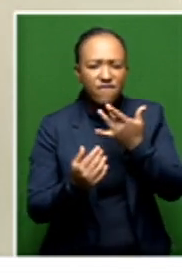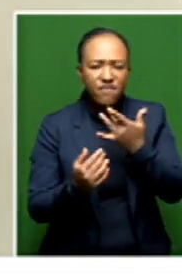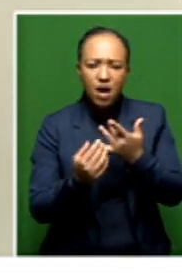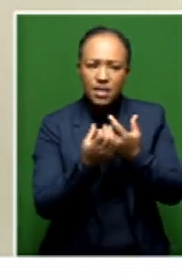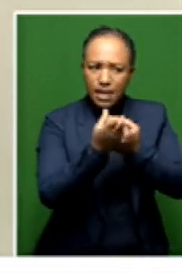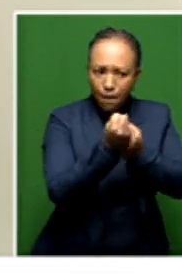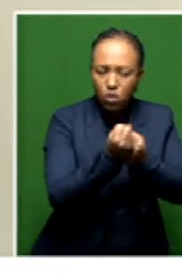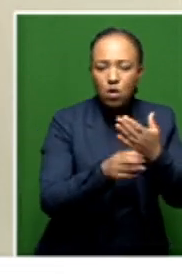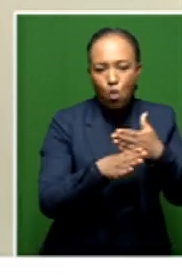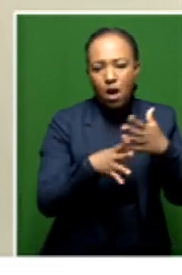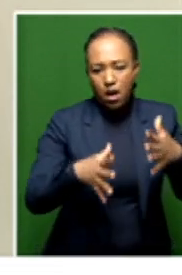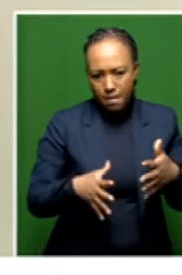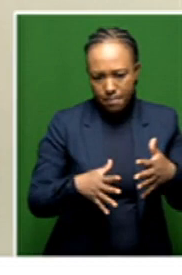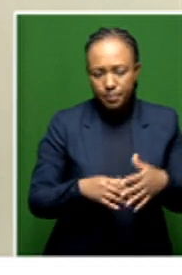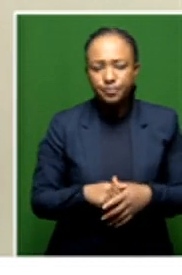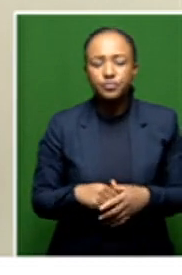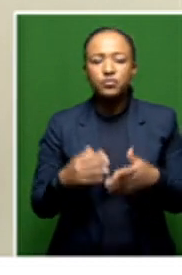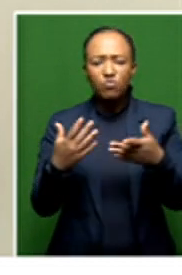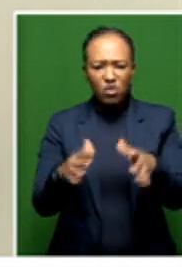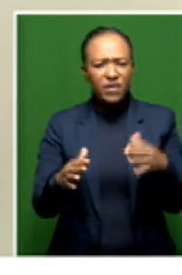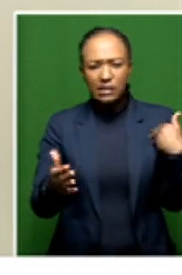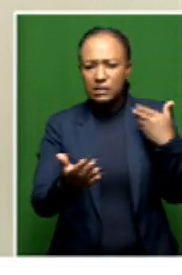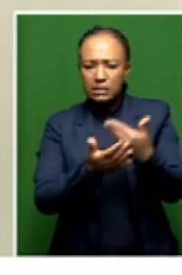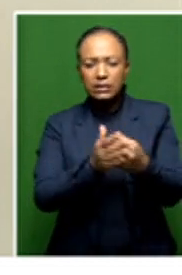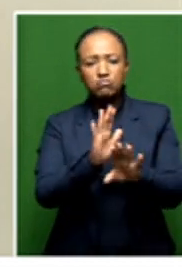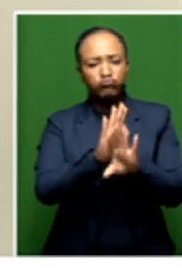us as workers. We have made advances